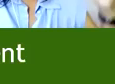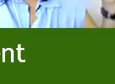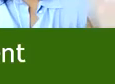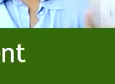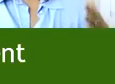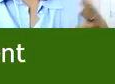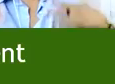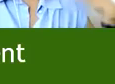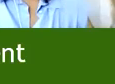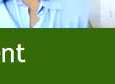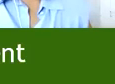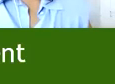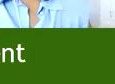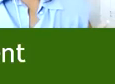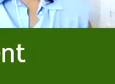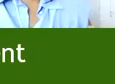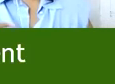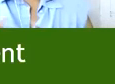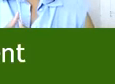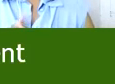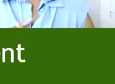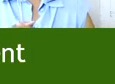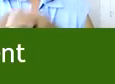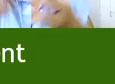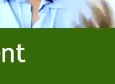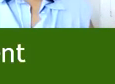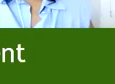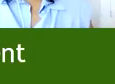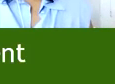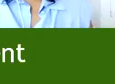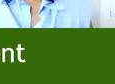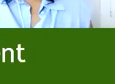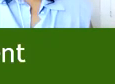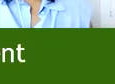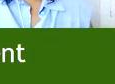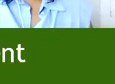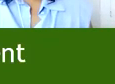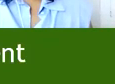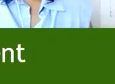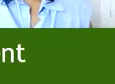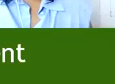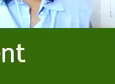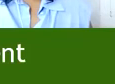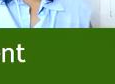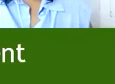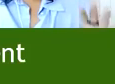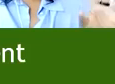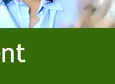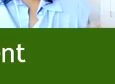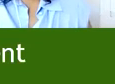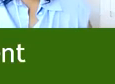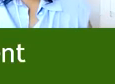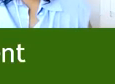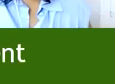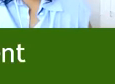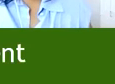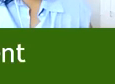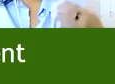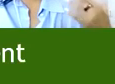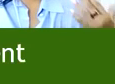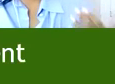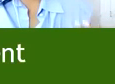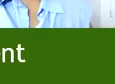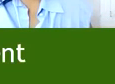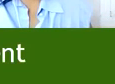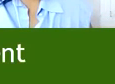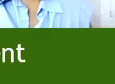for the panel to for you all to let us know, you know, how you felt about the activities that we did